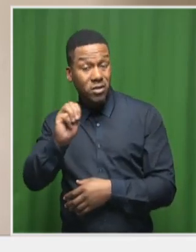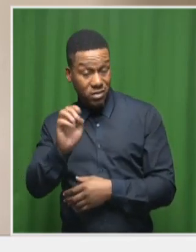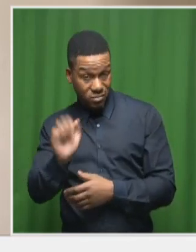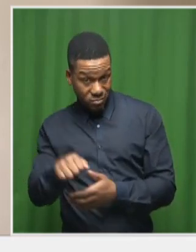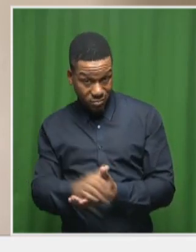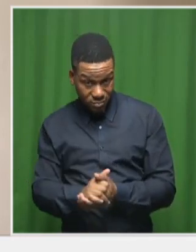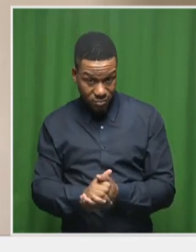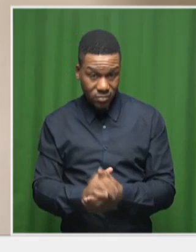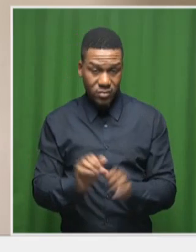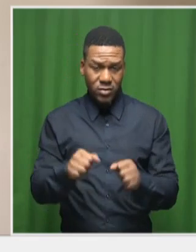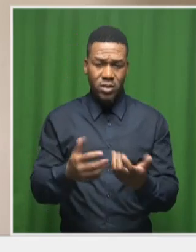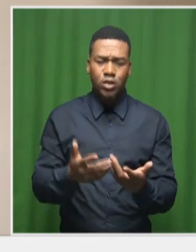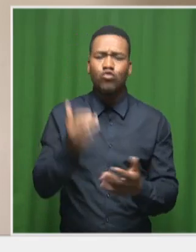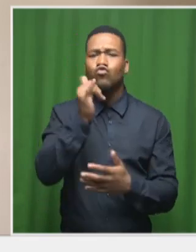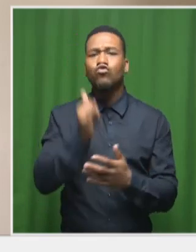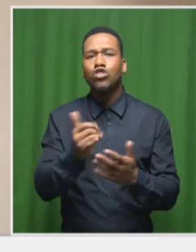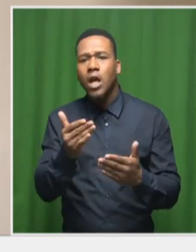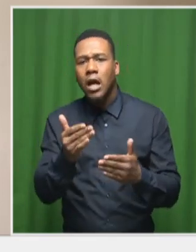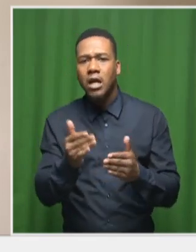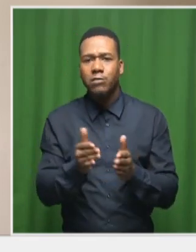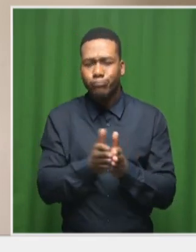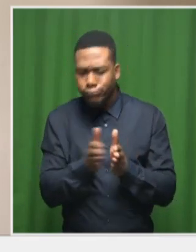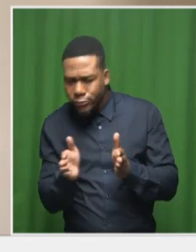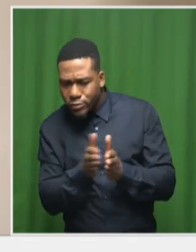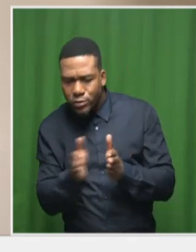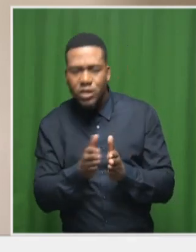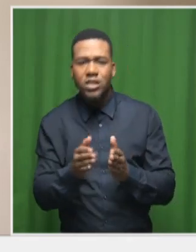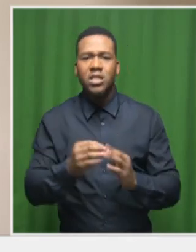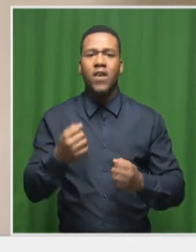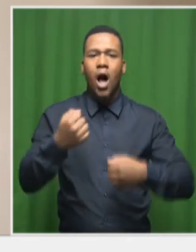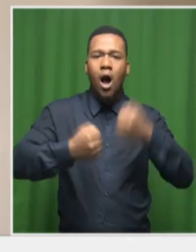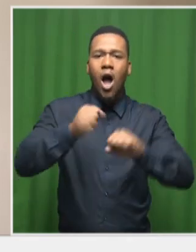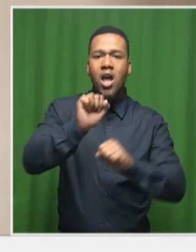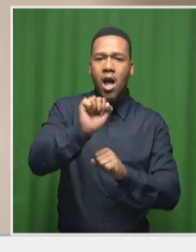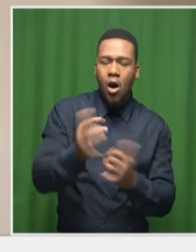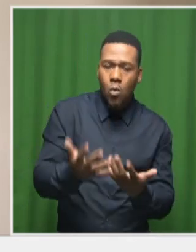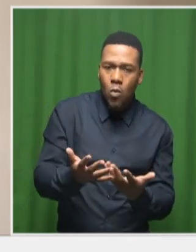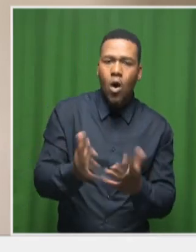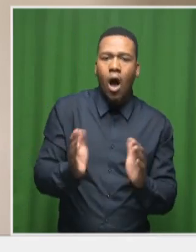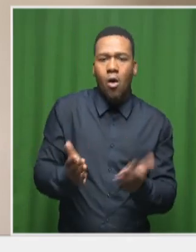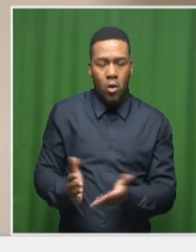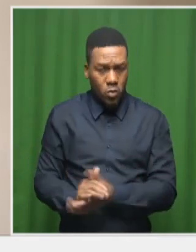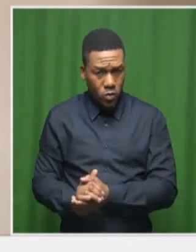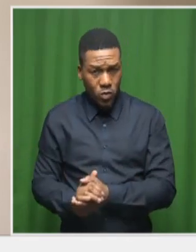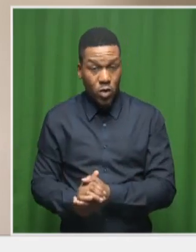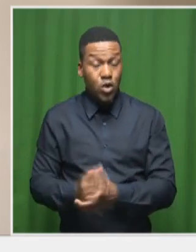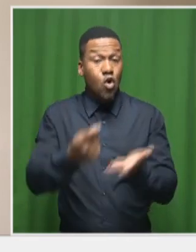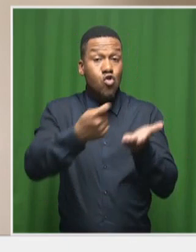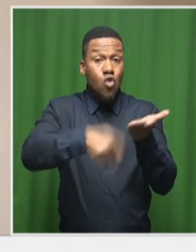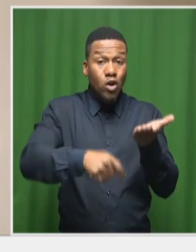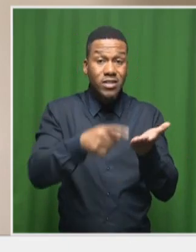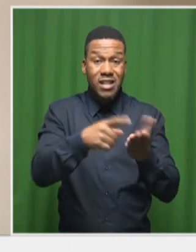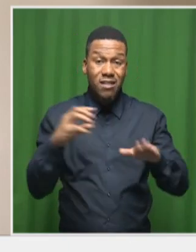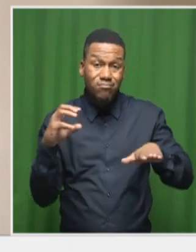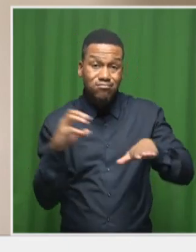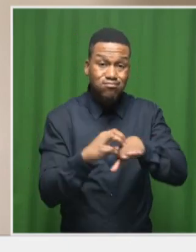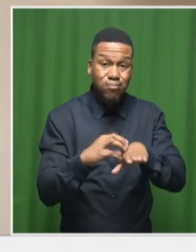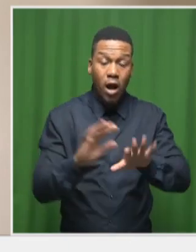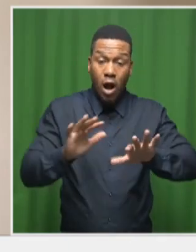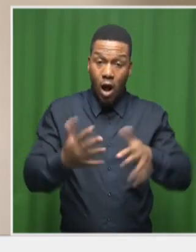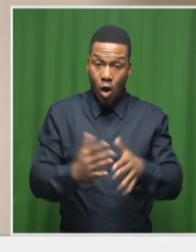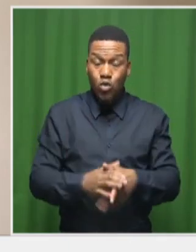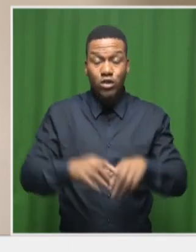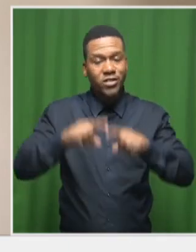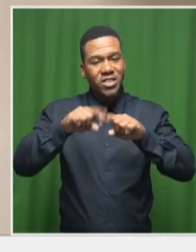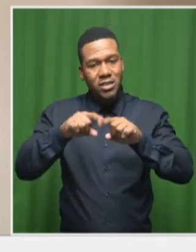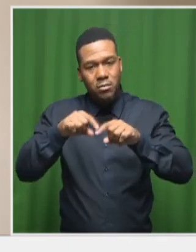with the service intervals of your current mechanical vehicle. In terms of cost to install, It really does